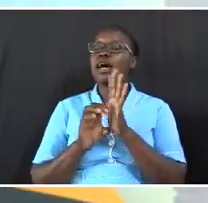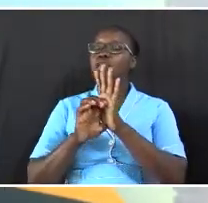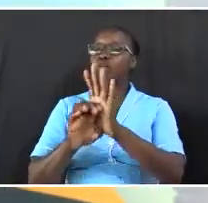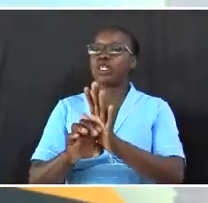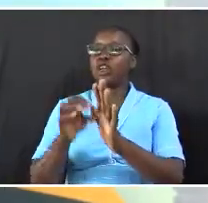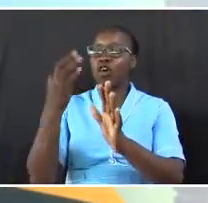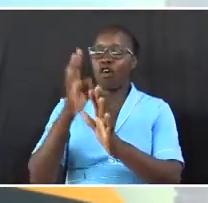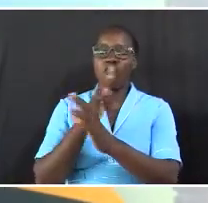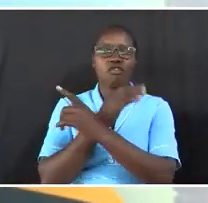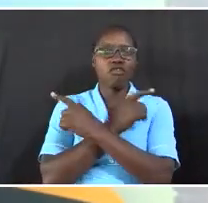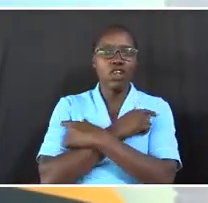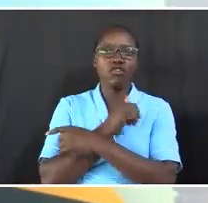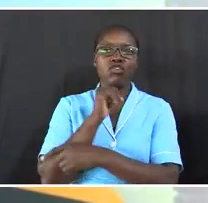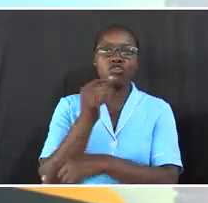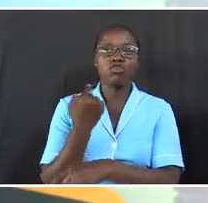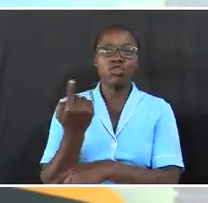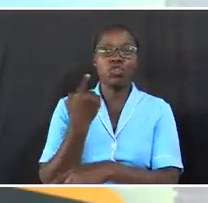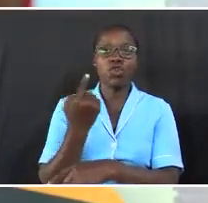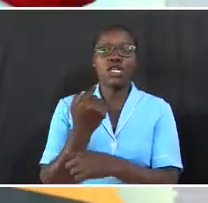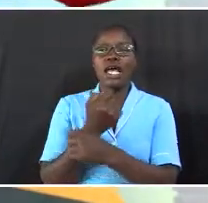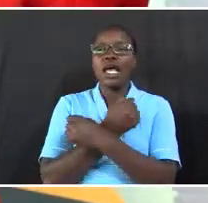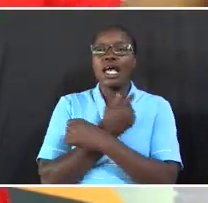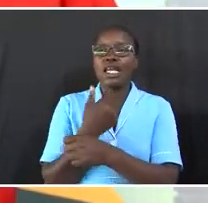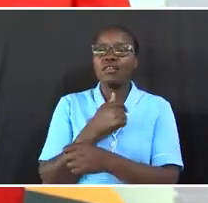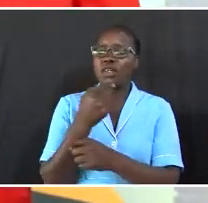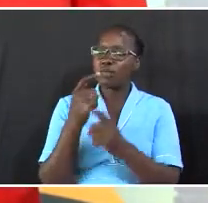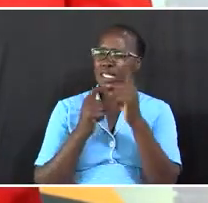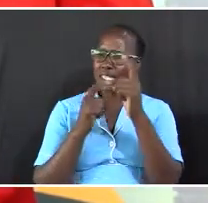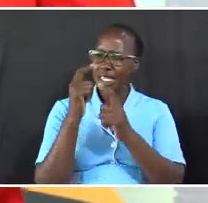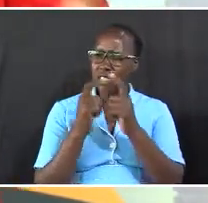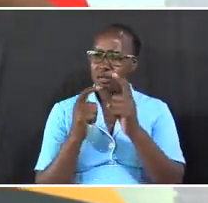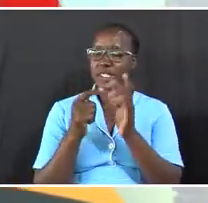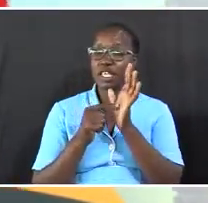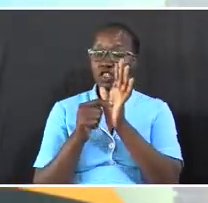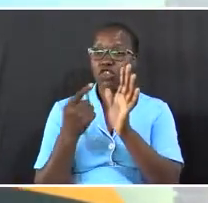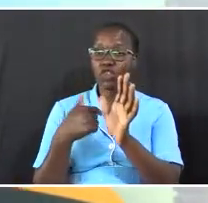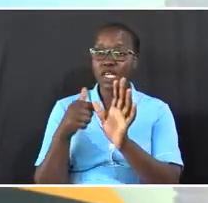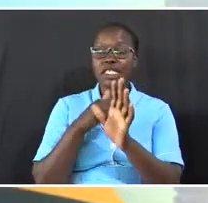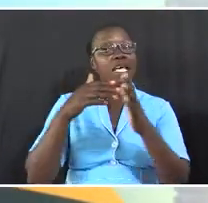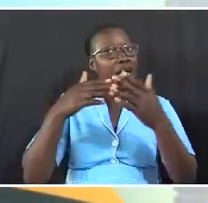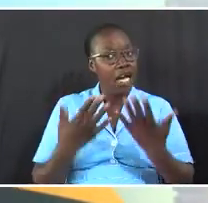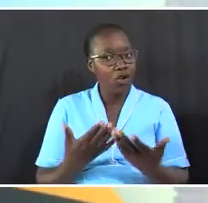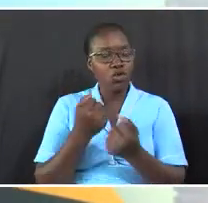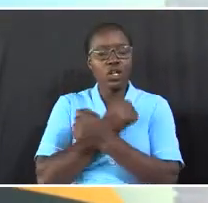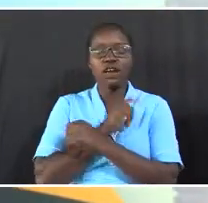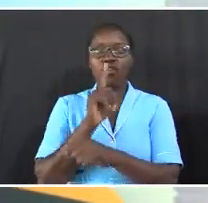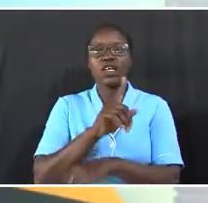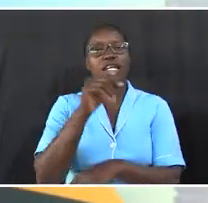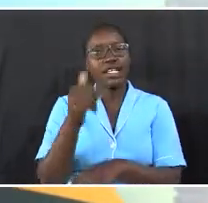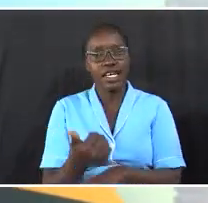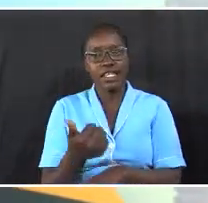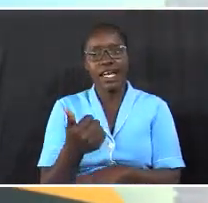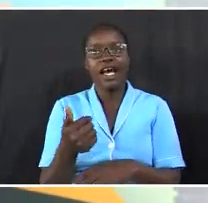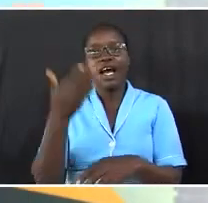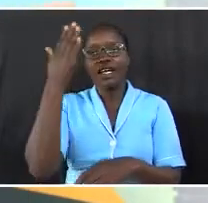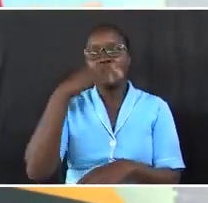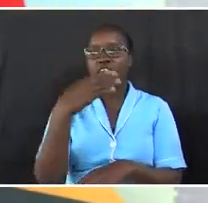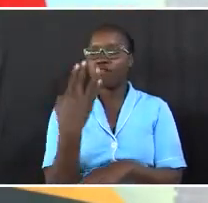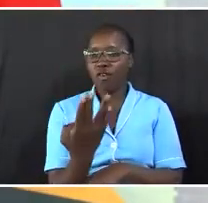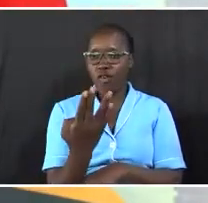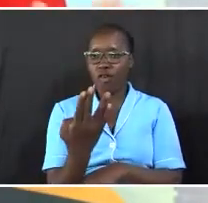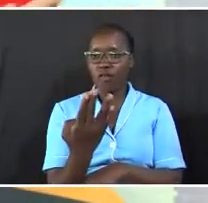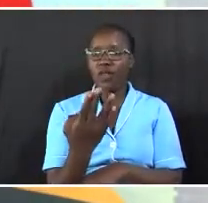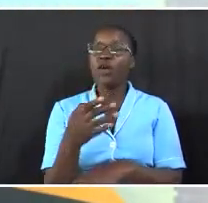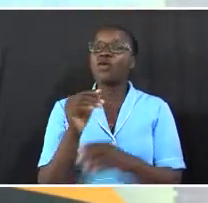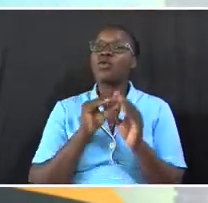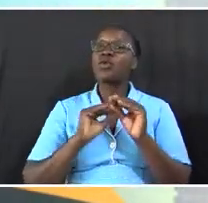Not only did he love us, but he has expressed to us how to love one another. And on day four,